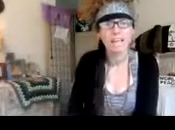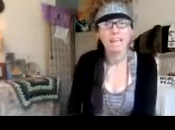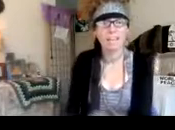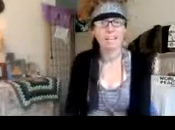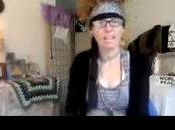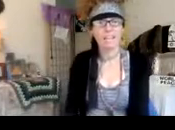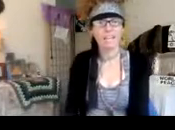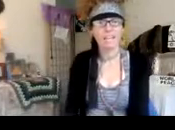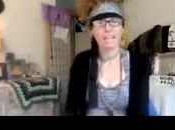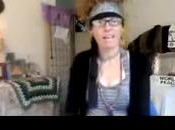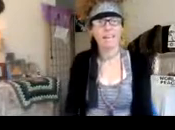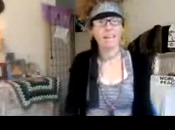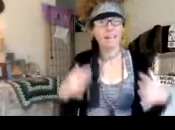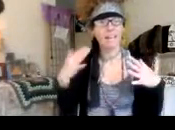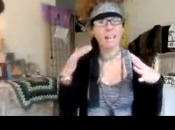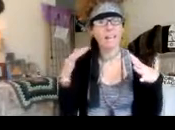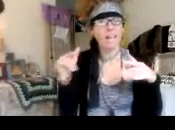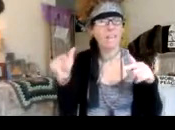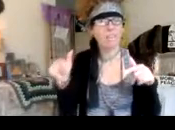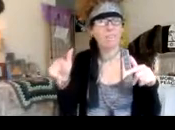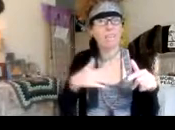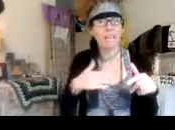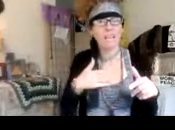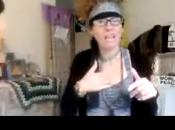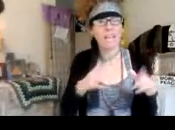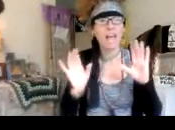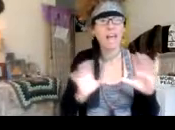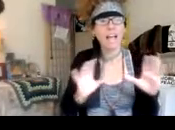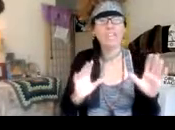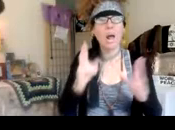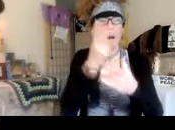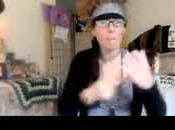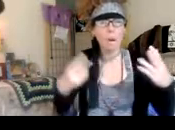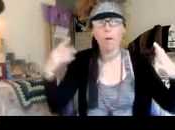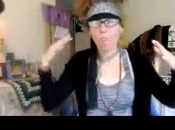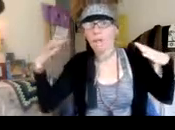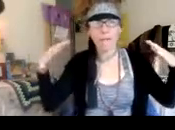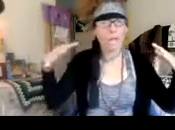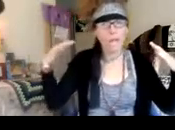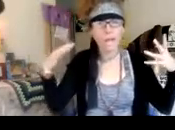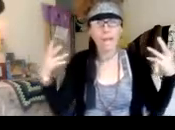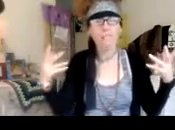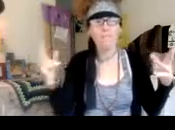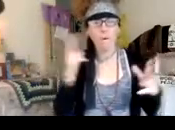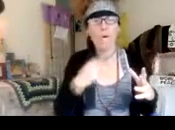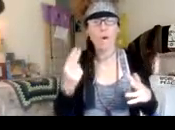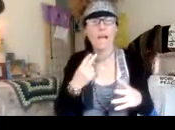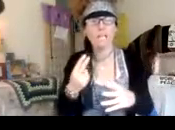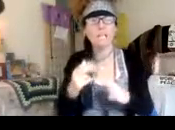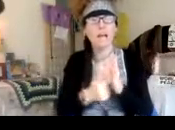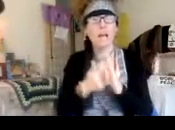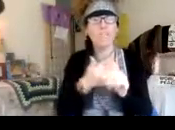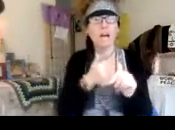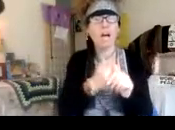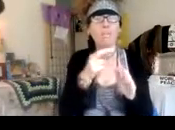Okay, this is my anti-gravity action! And I believe if we make these out of aluminum and we follow the rules that Boyd Bushman